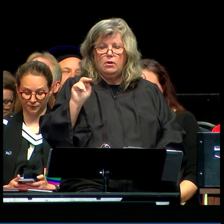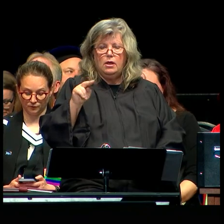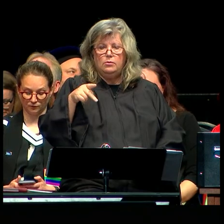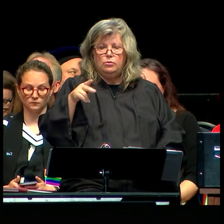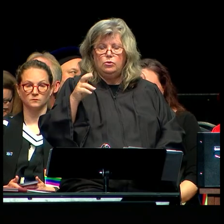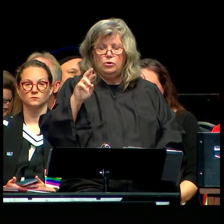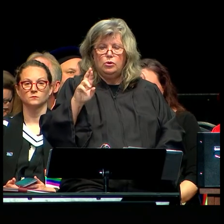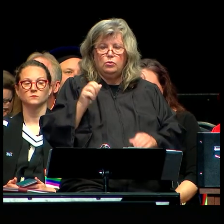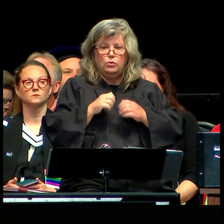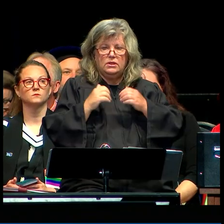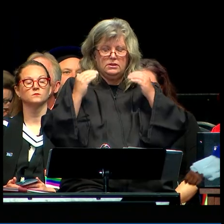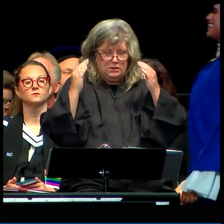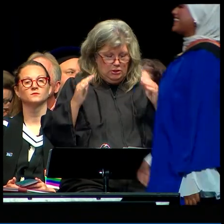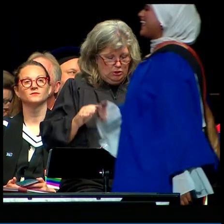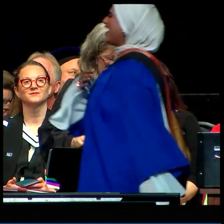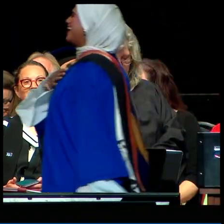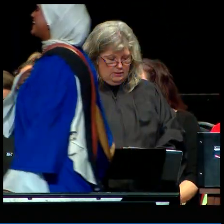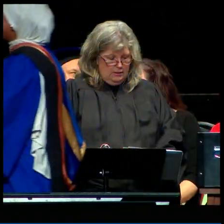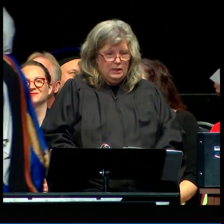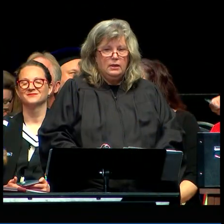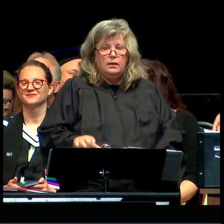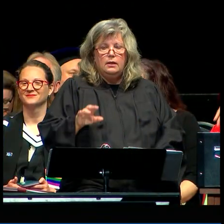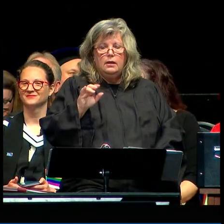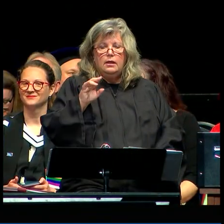Namira Fatima, with distinction.